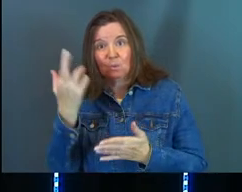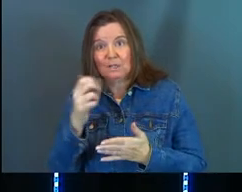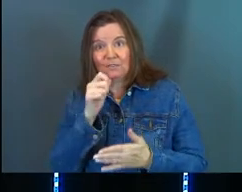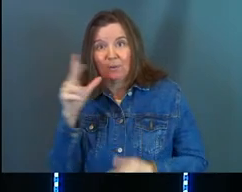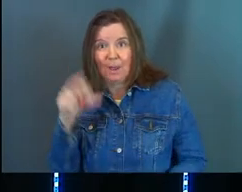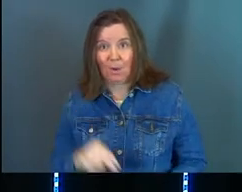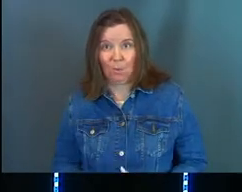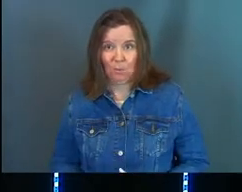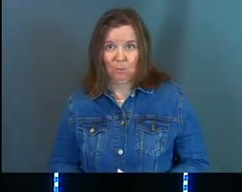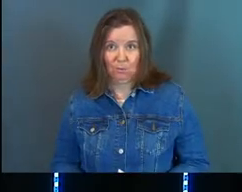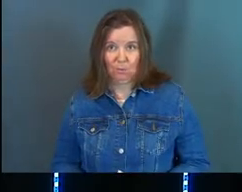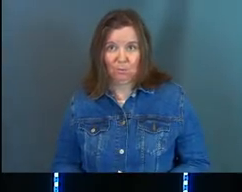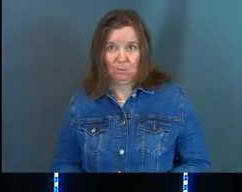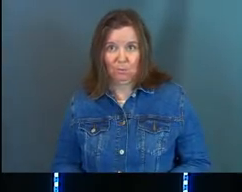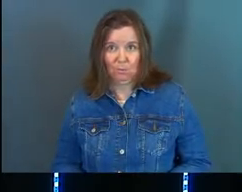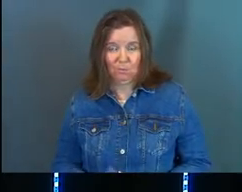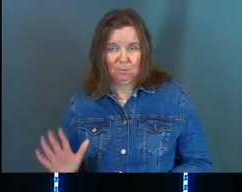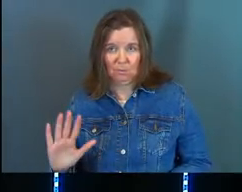for my no.